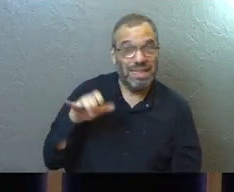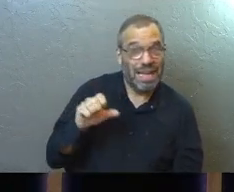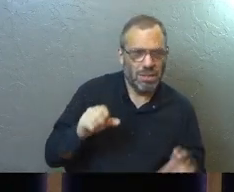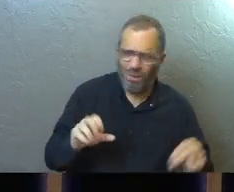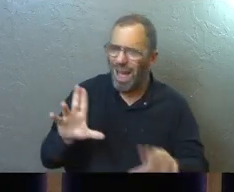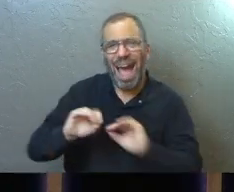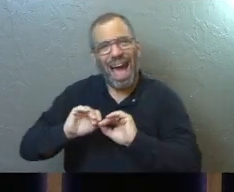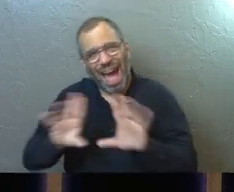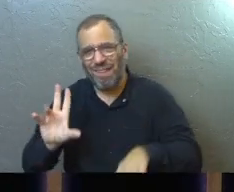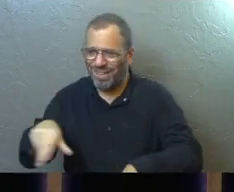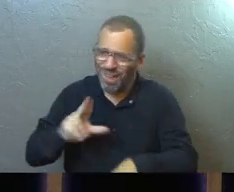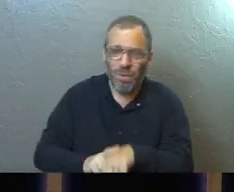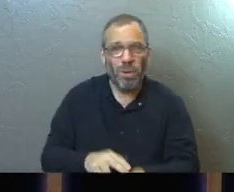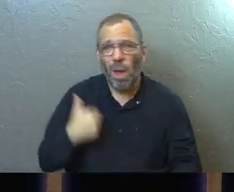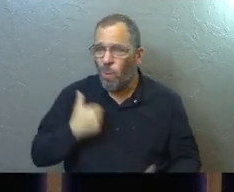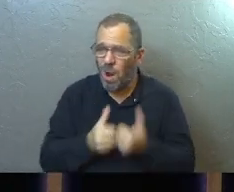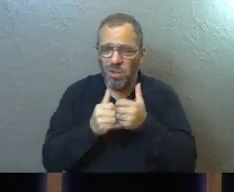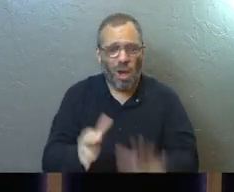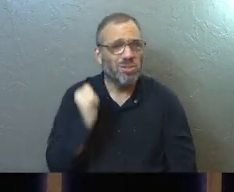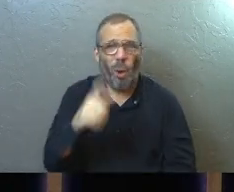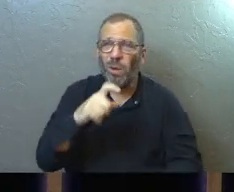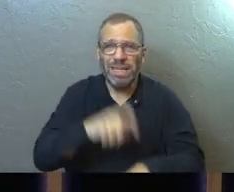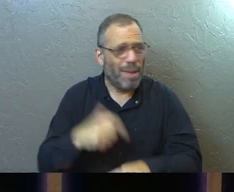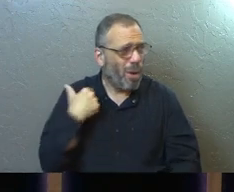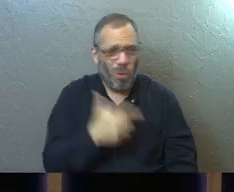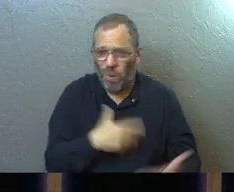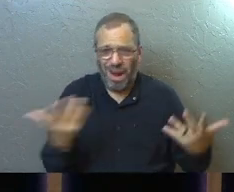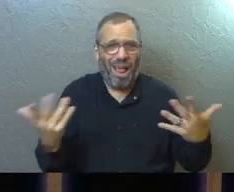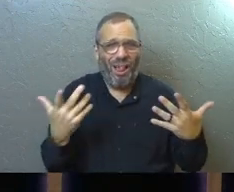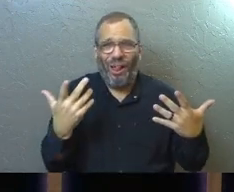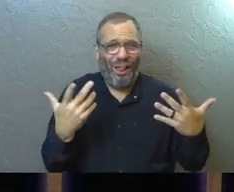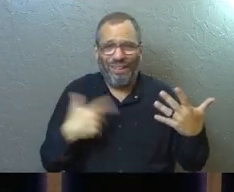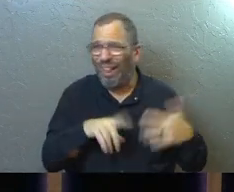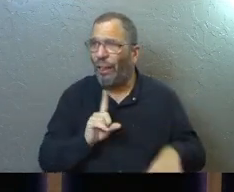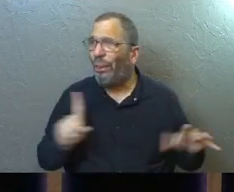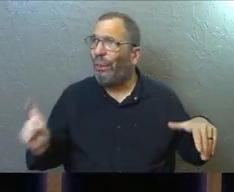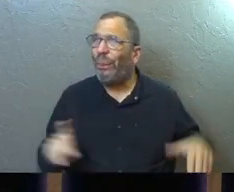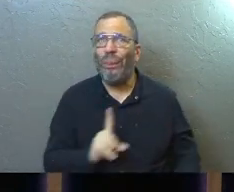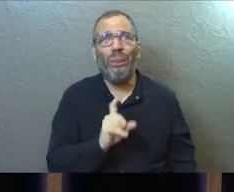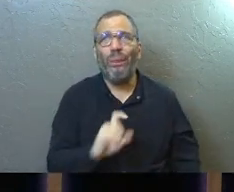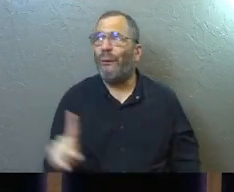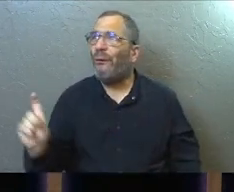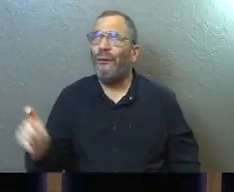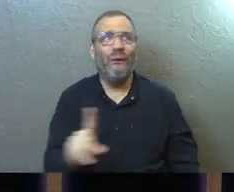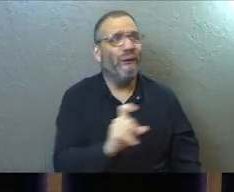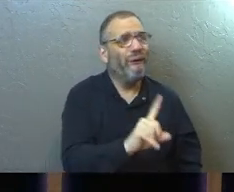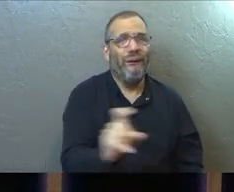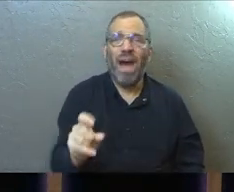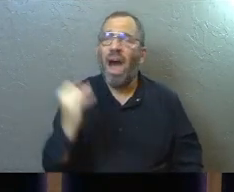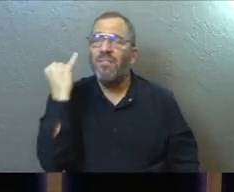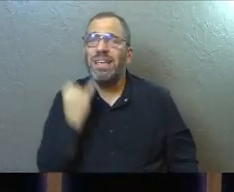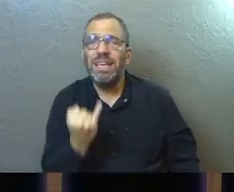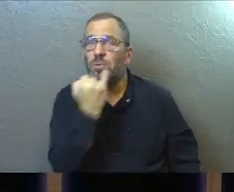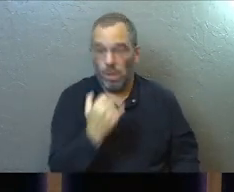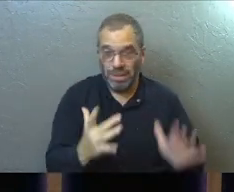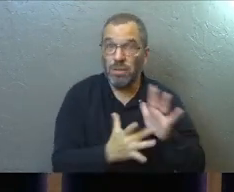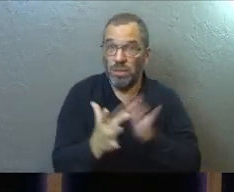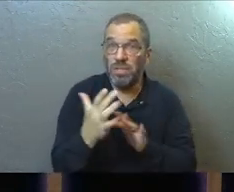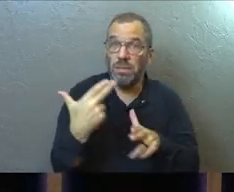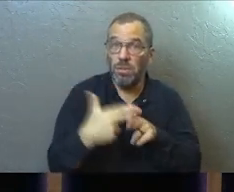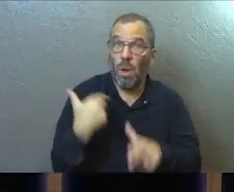Of course it is. We get lost all the time. We are a lost people. We are part of the lost sheep of Israel, Jesus calls